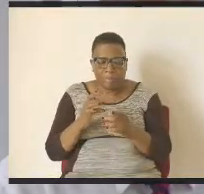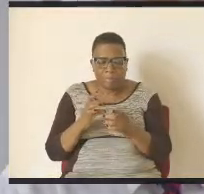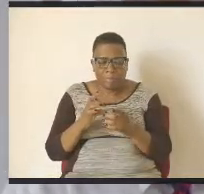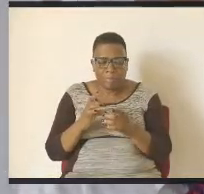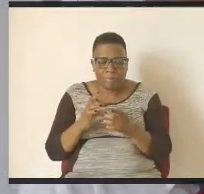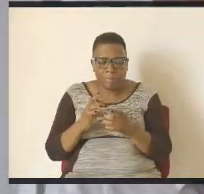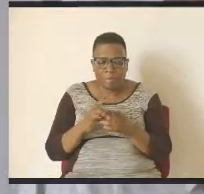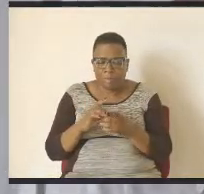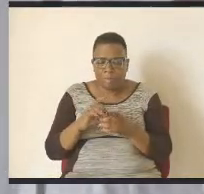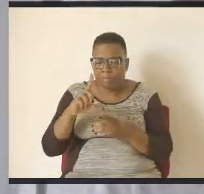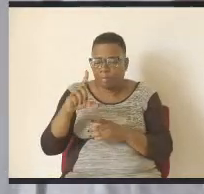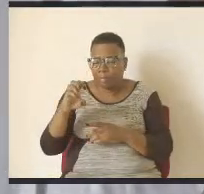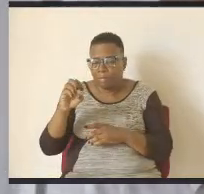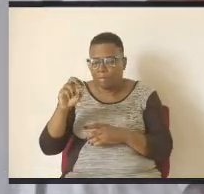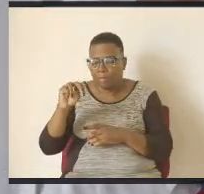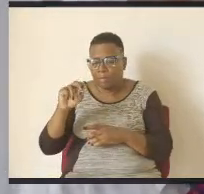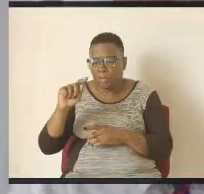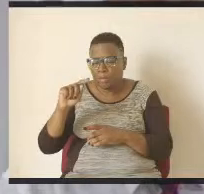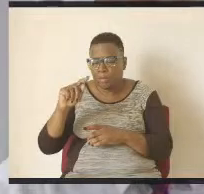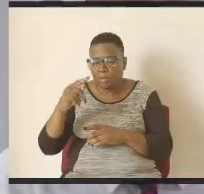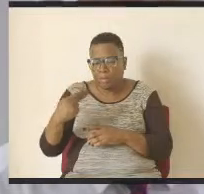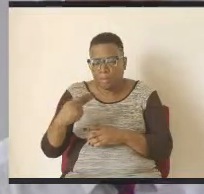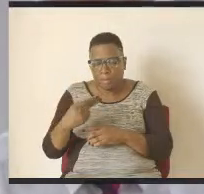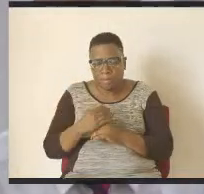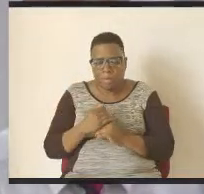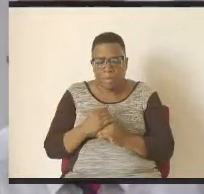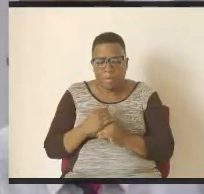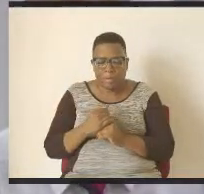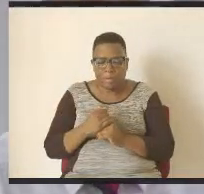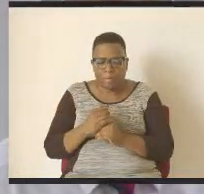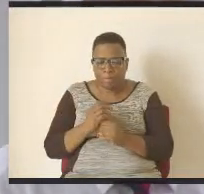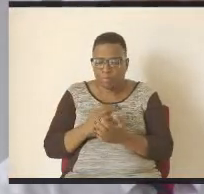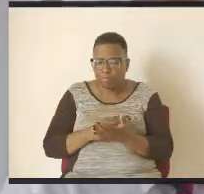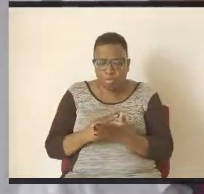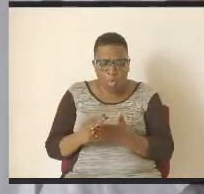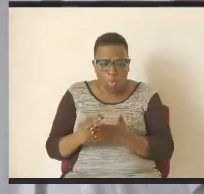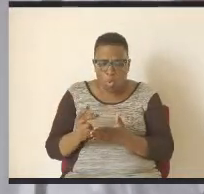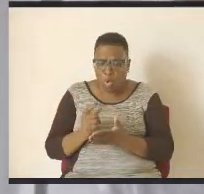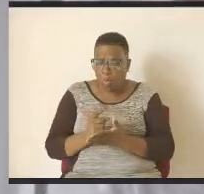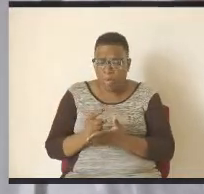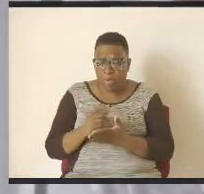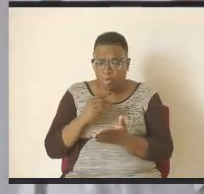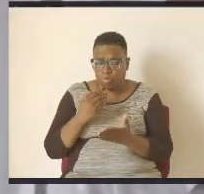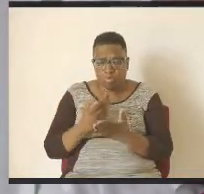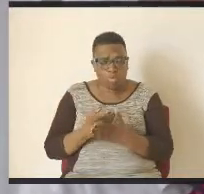Lent, of Passover, of Holy Week, of Good Friday.